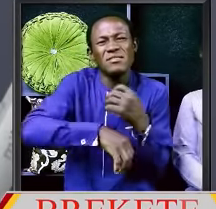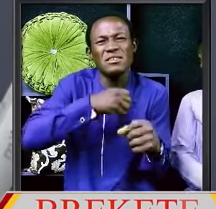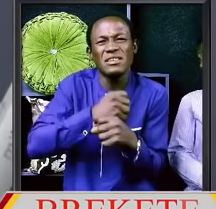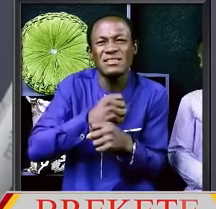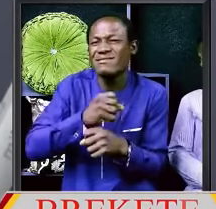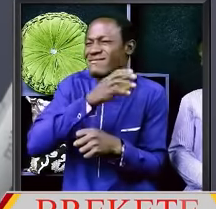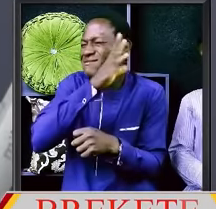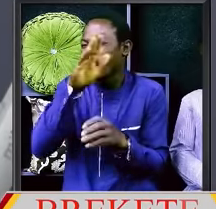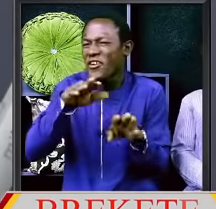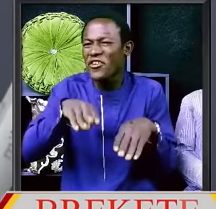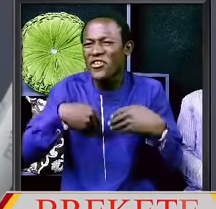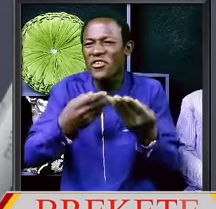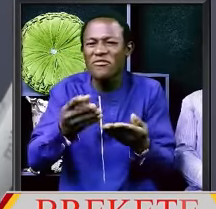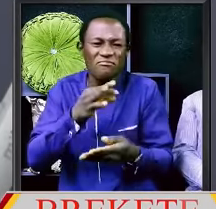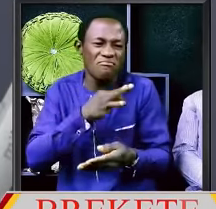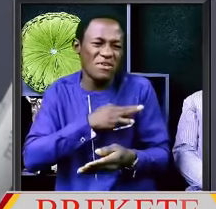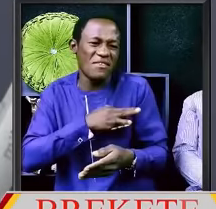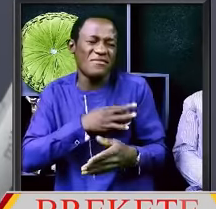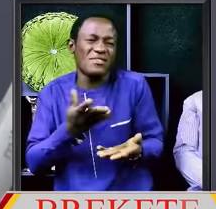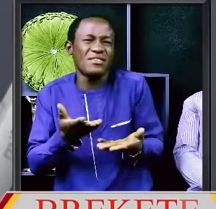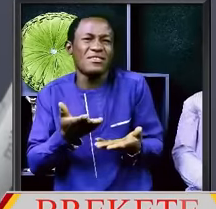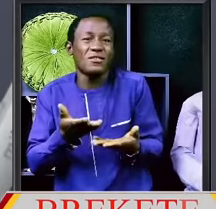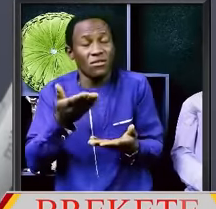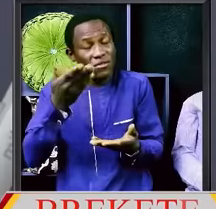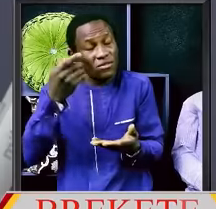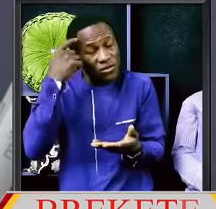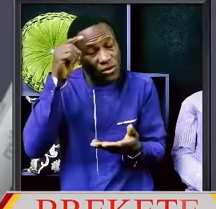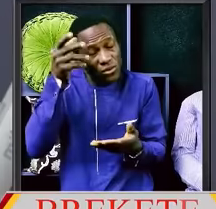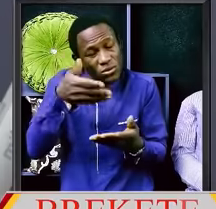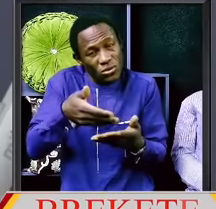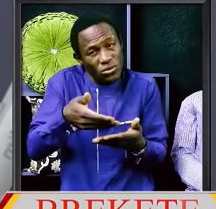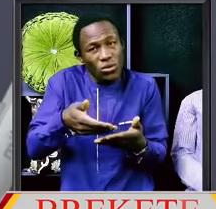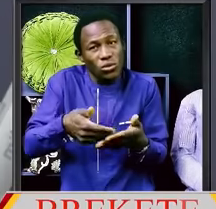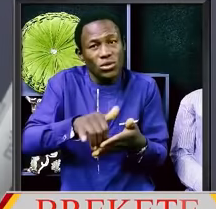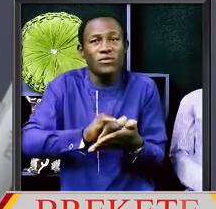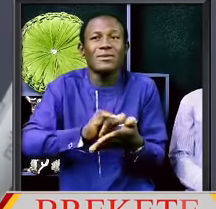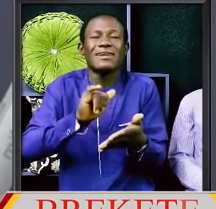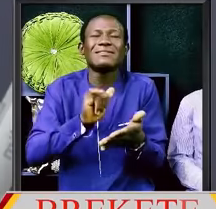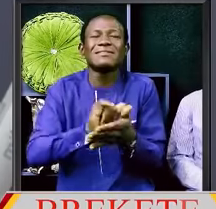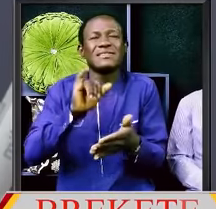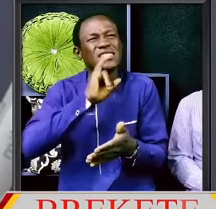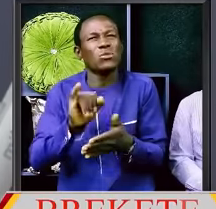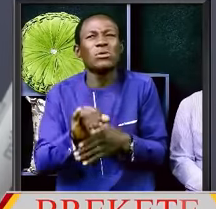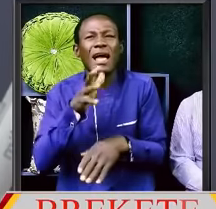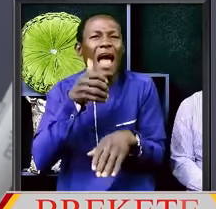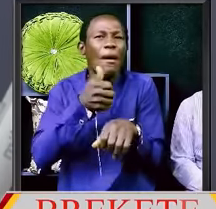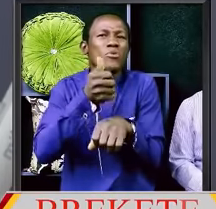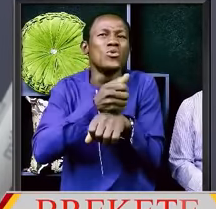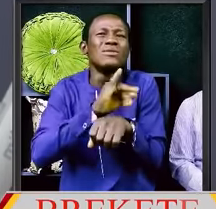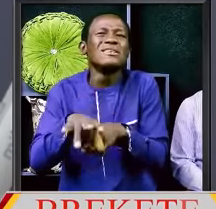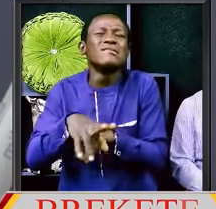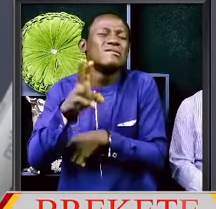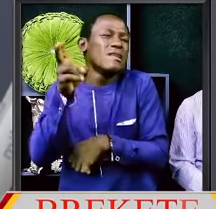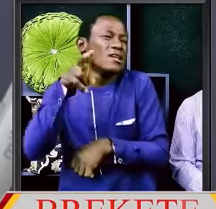of them, when they abuse Nigerian police, make you now know what the Nigerian police they suffer. They know they treat